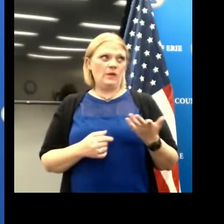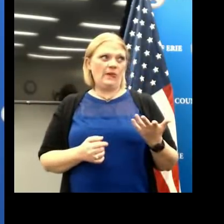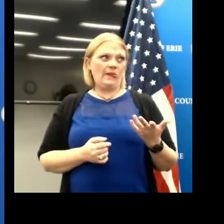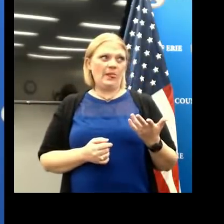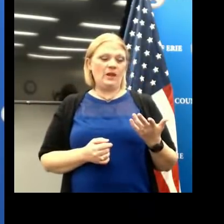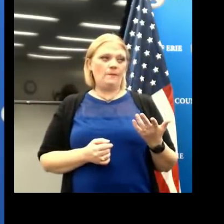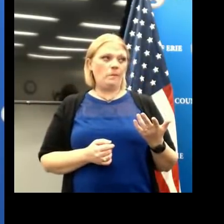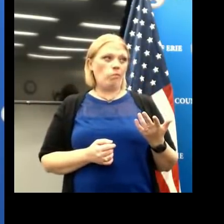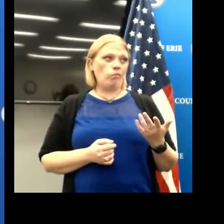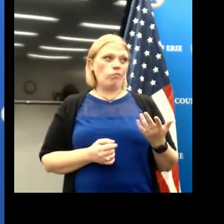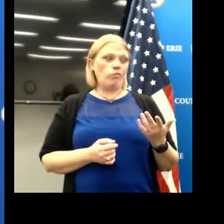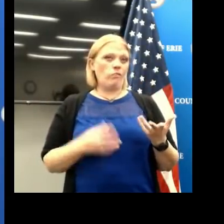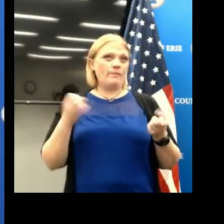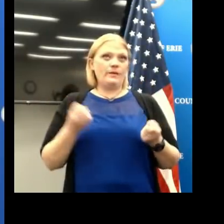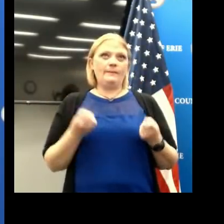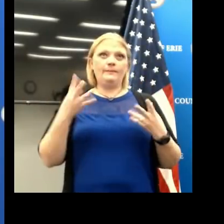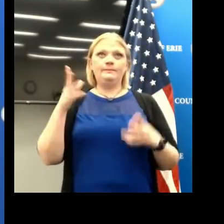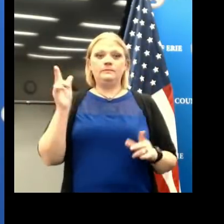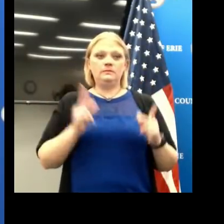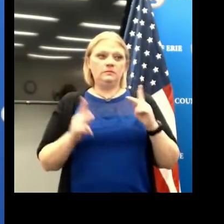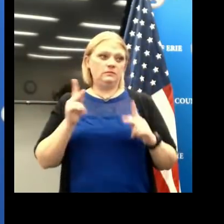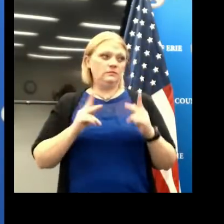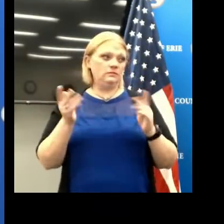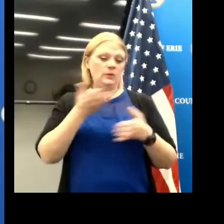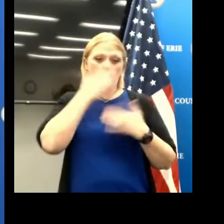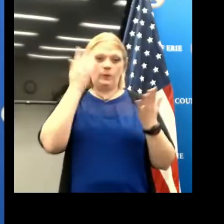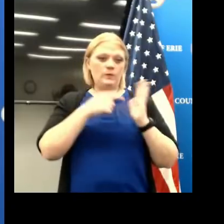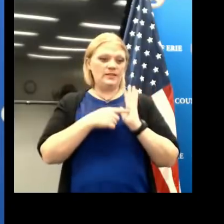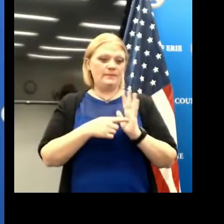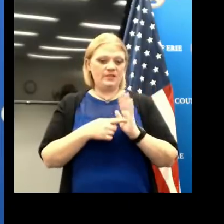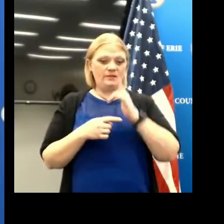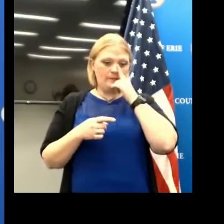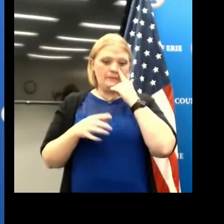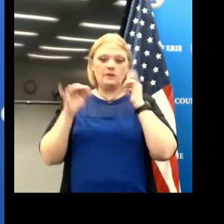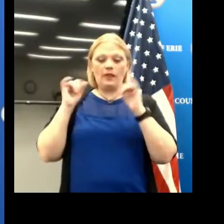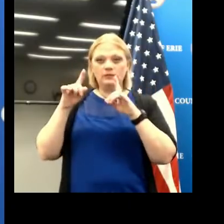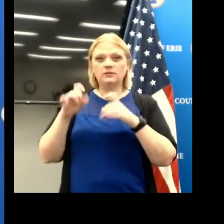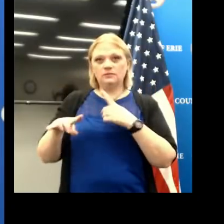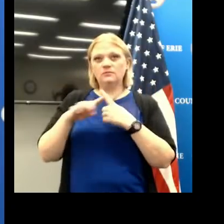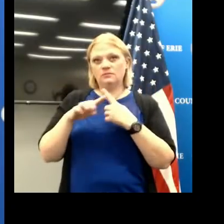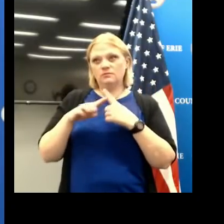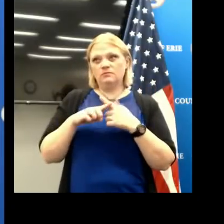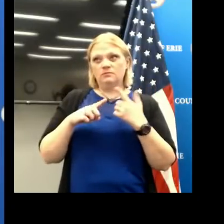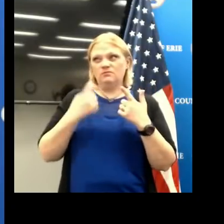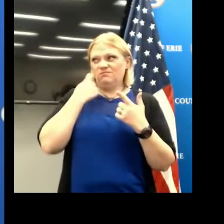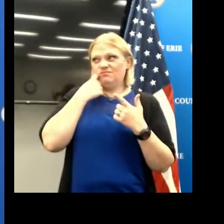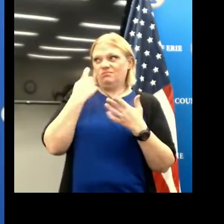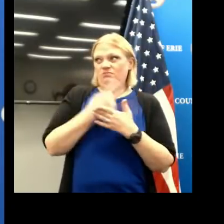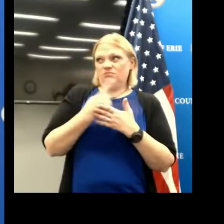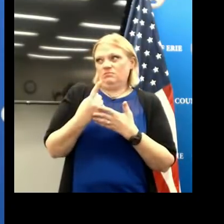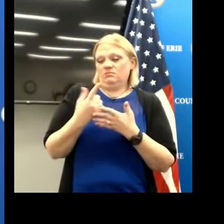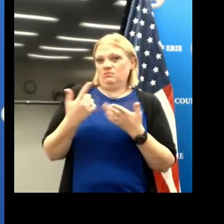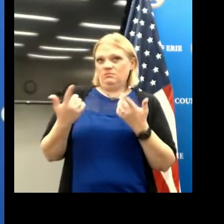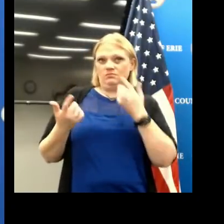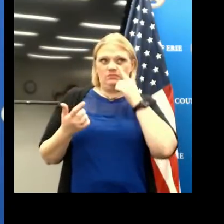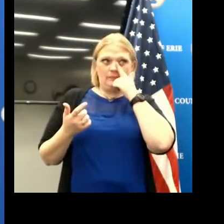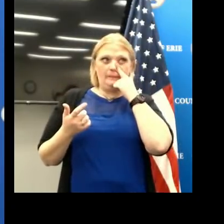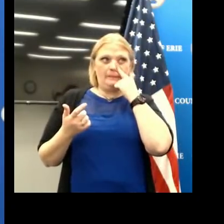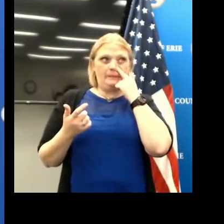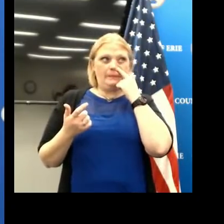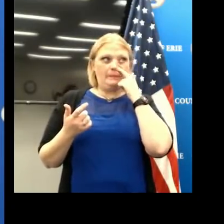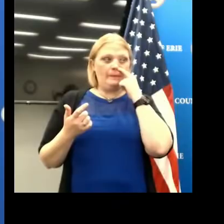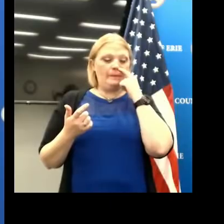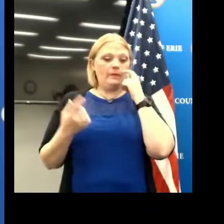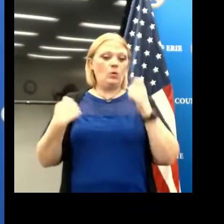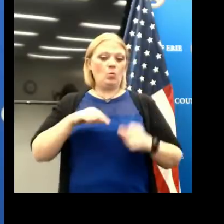are many individuals who are asymptomatic that do test positive when we test them in the last week or so. As we're